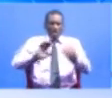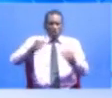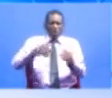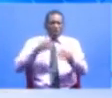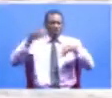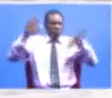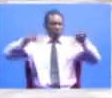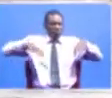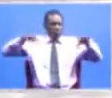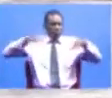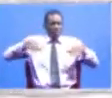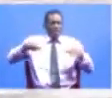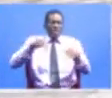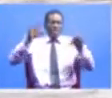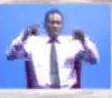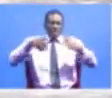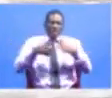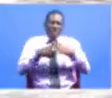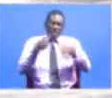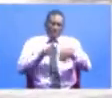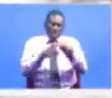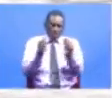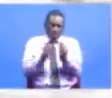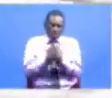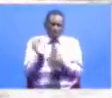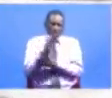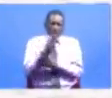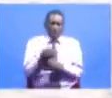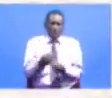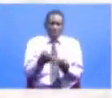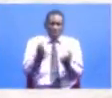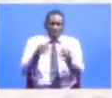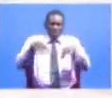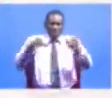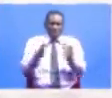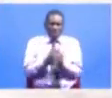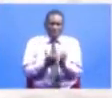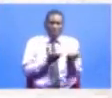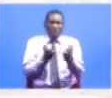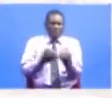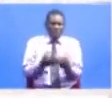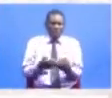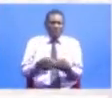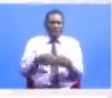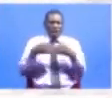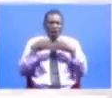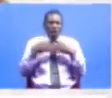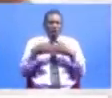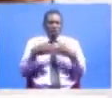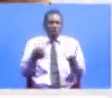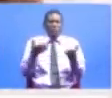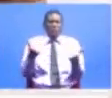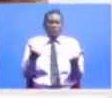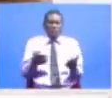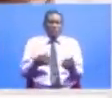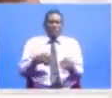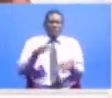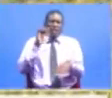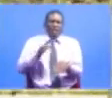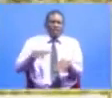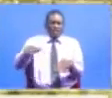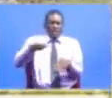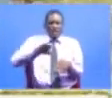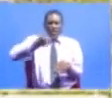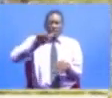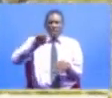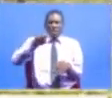started around 10 a.m. Thursday have left many farmers and businesses counting losses. The most affected areas are Jamboville,